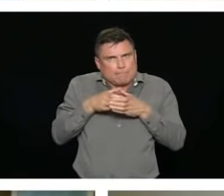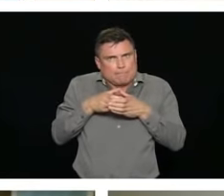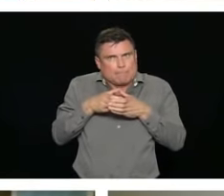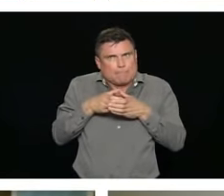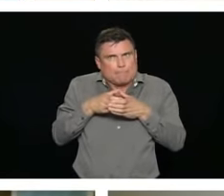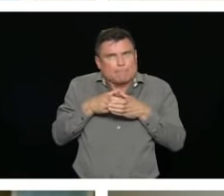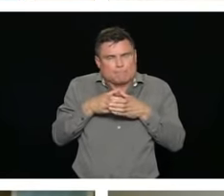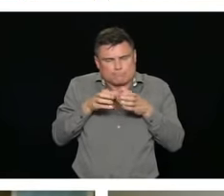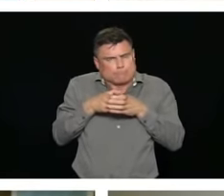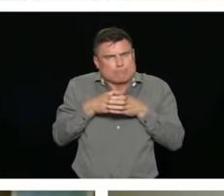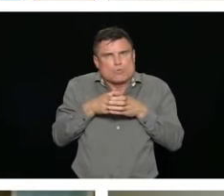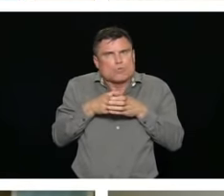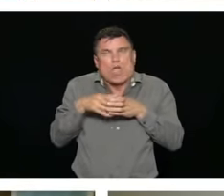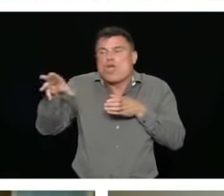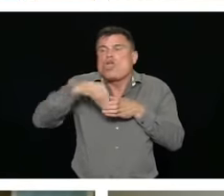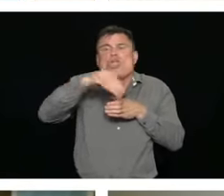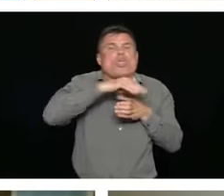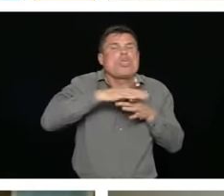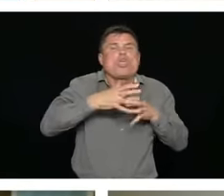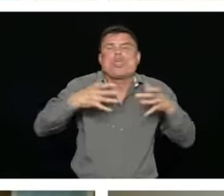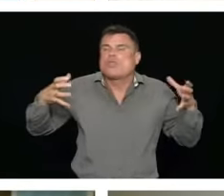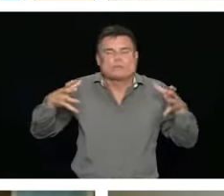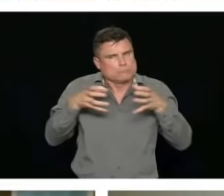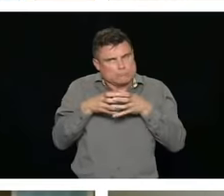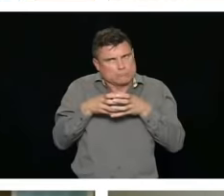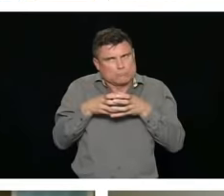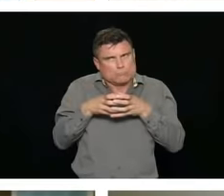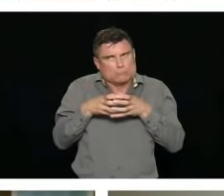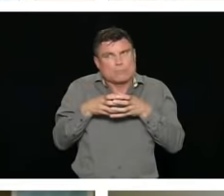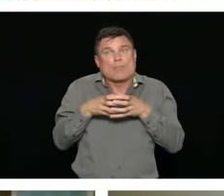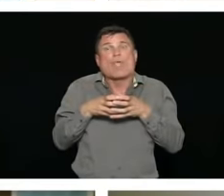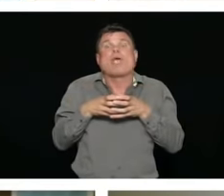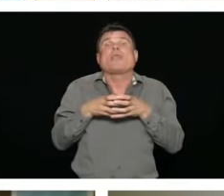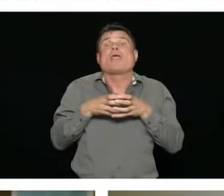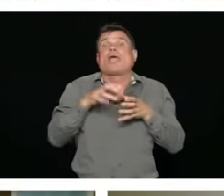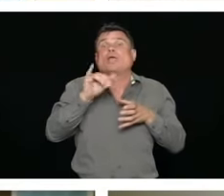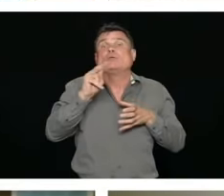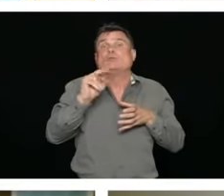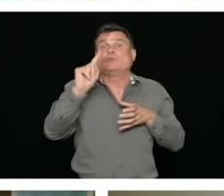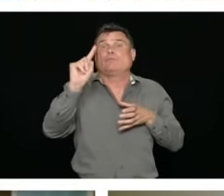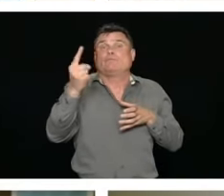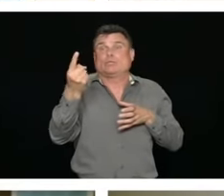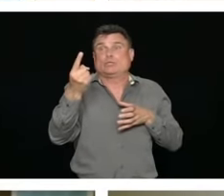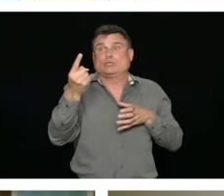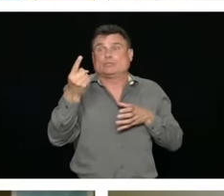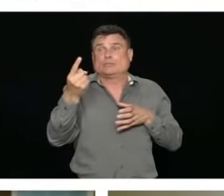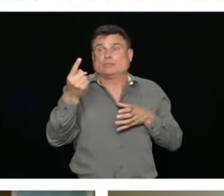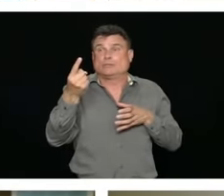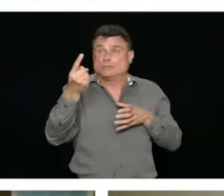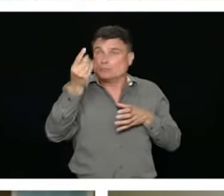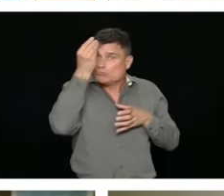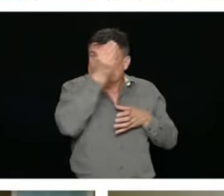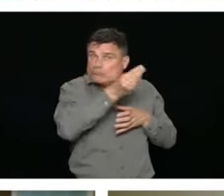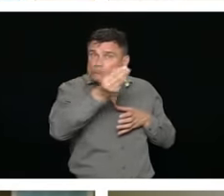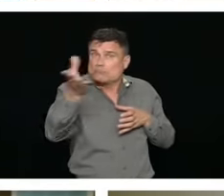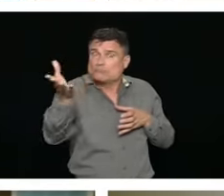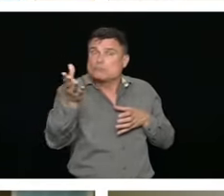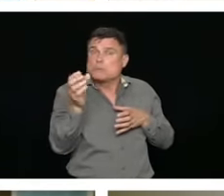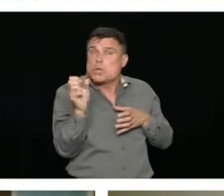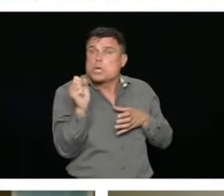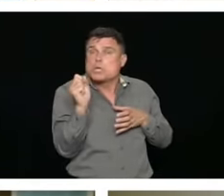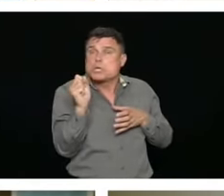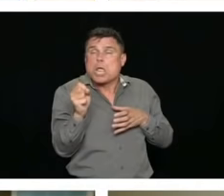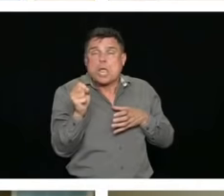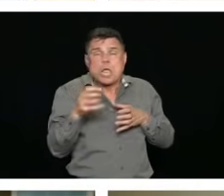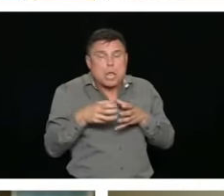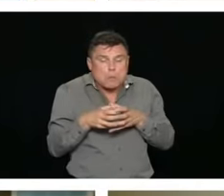or your chosen bubble and actually have some of the kids go to school. What's most important